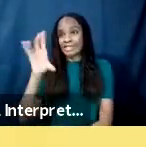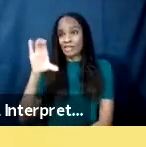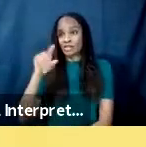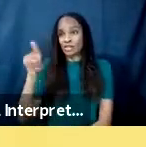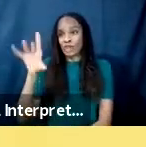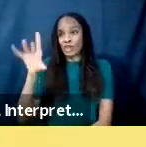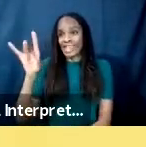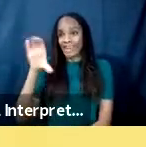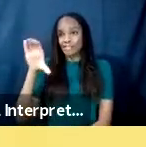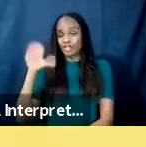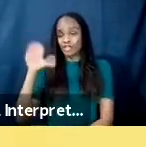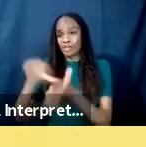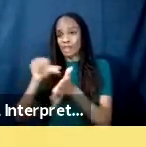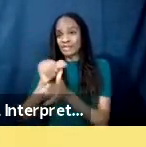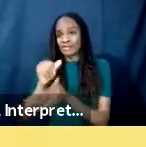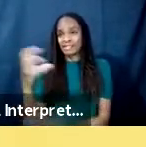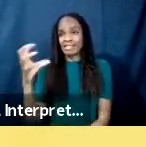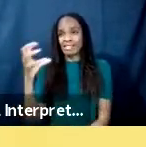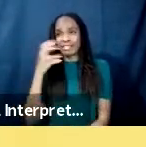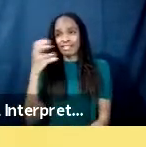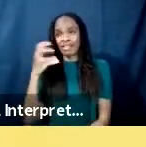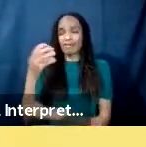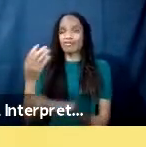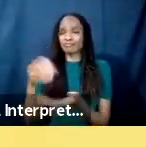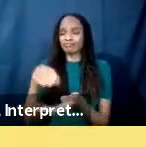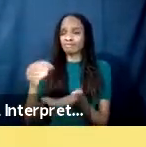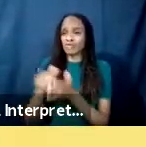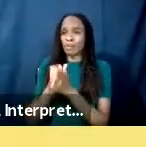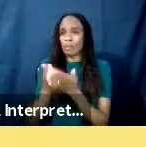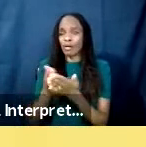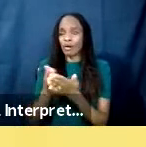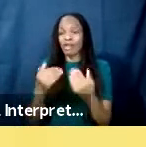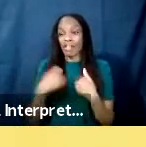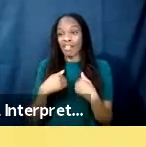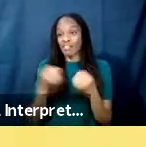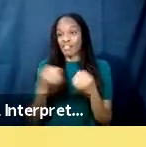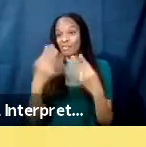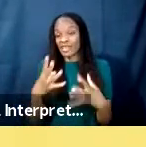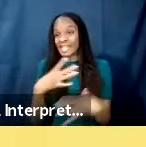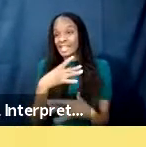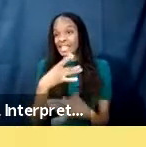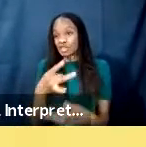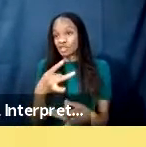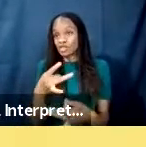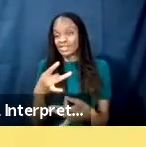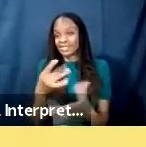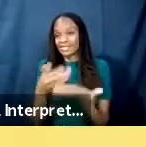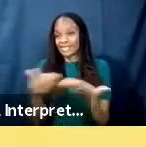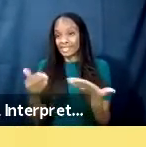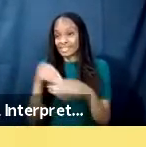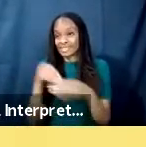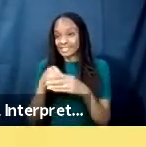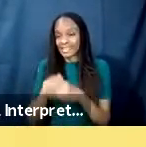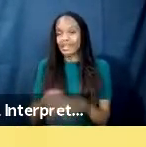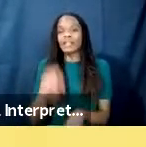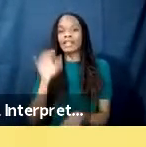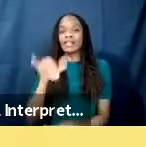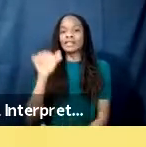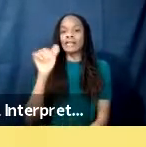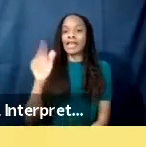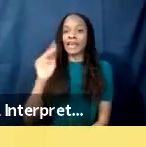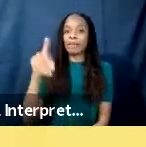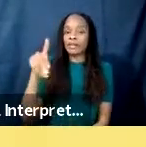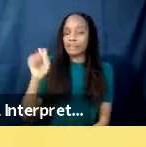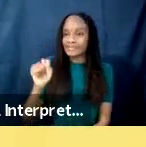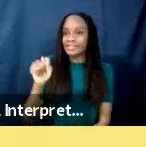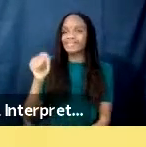pretty thick book, but it has lots of interesting material in it. This is available to, obviously the AMPTP companies.